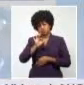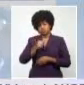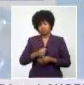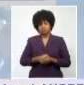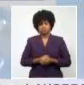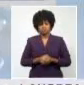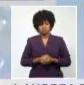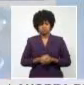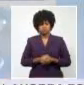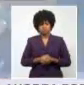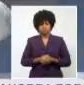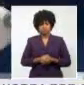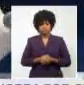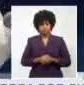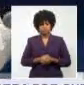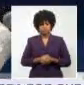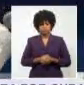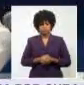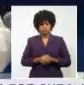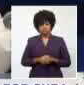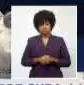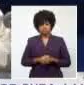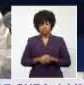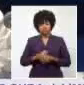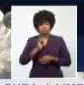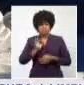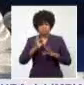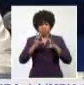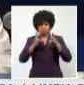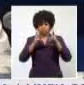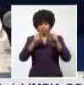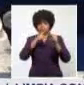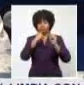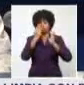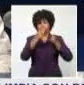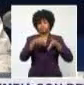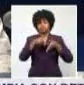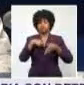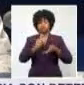4.18%. And this lethality rate, when compared